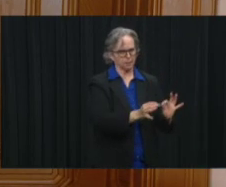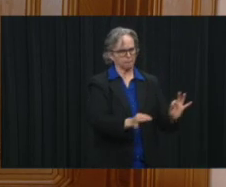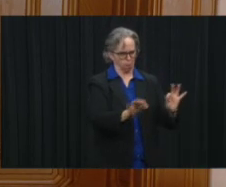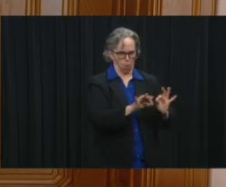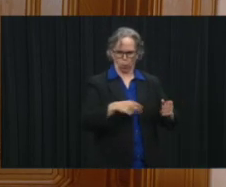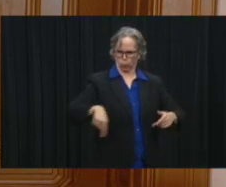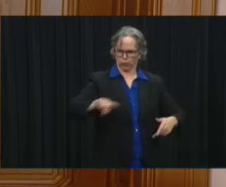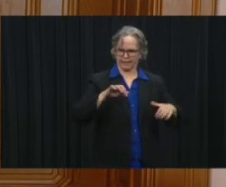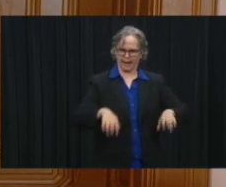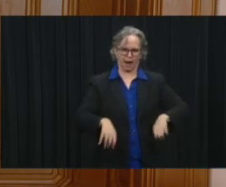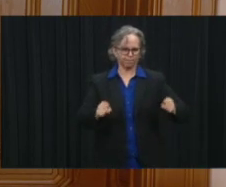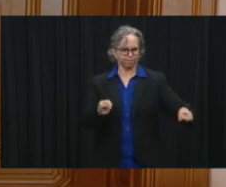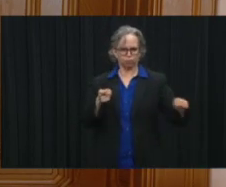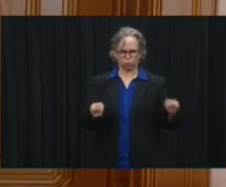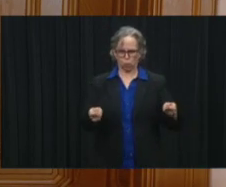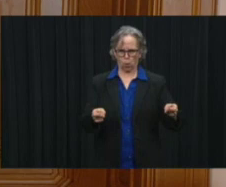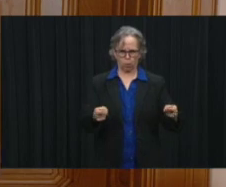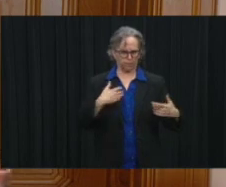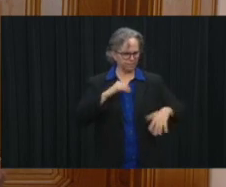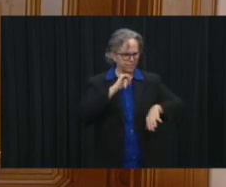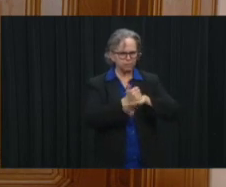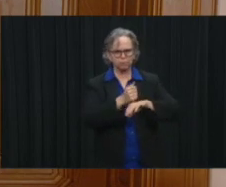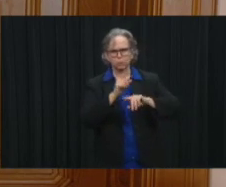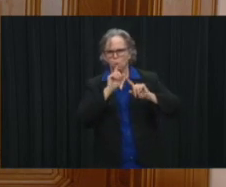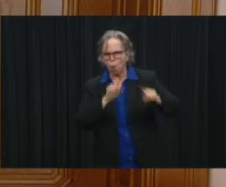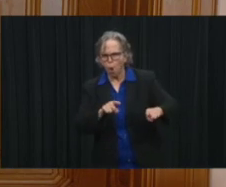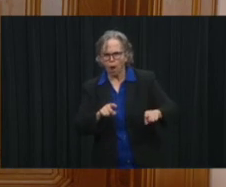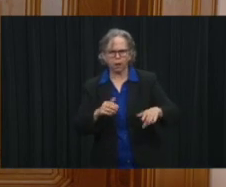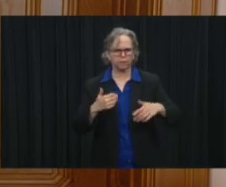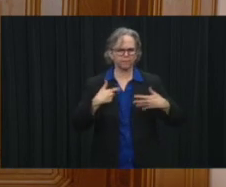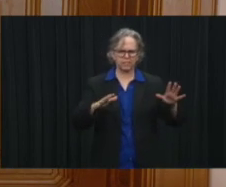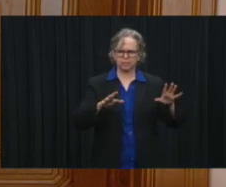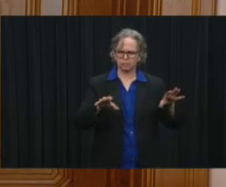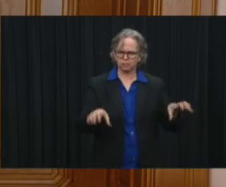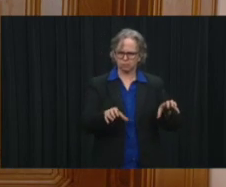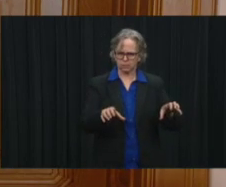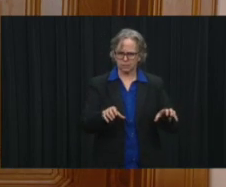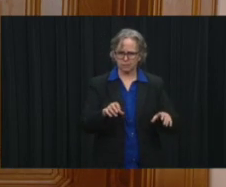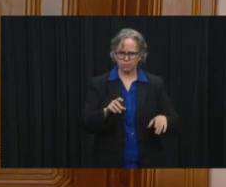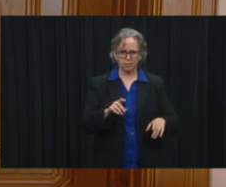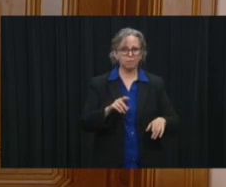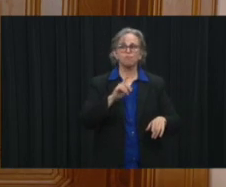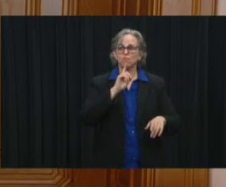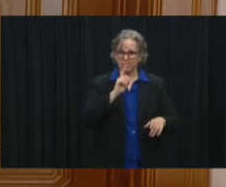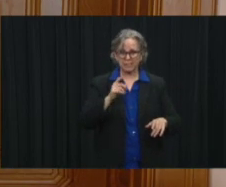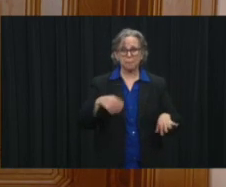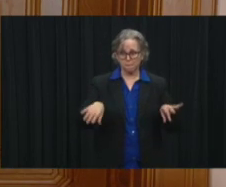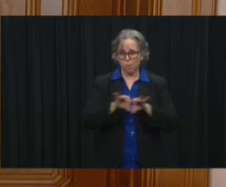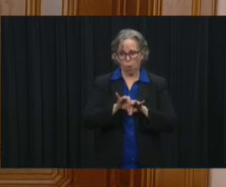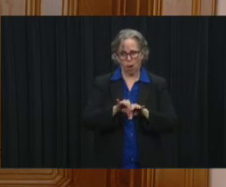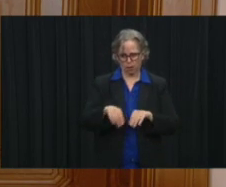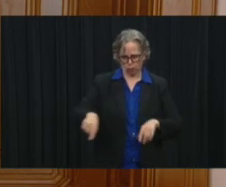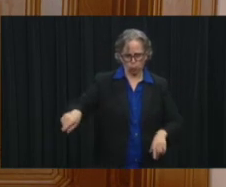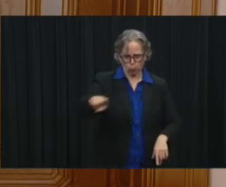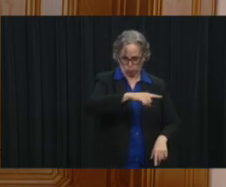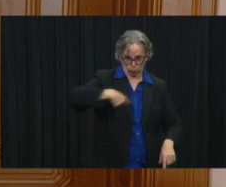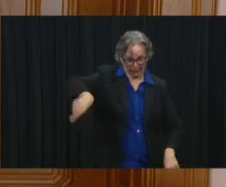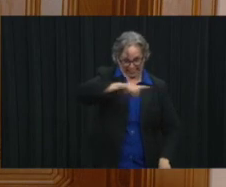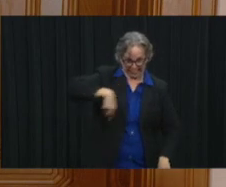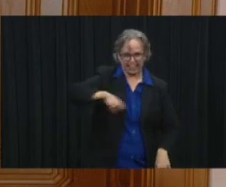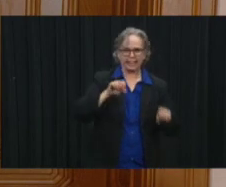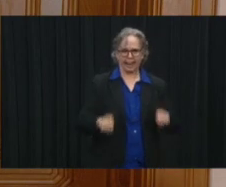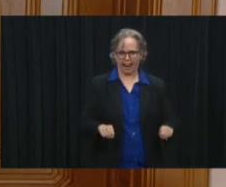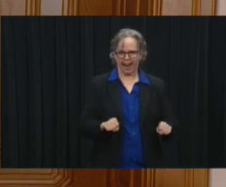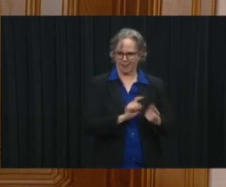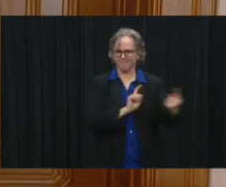we've issued orders and we've done things, but ultimately each one of us can control that. And so by more